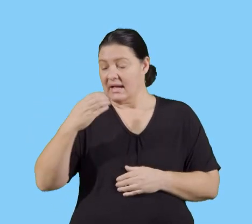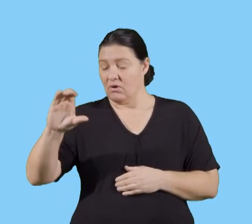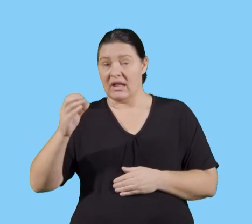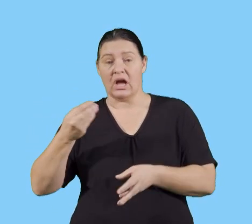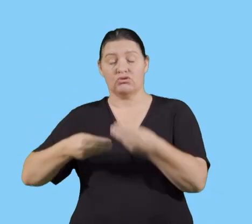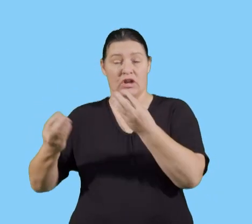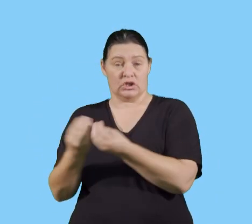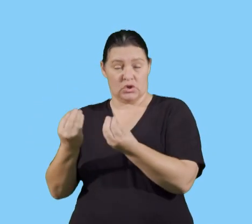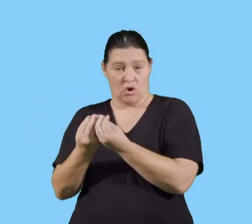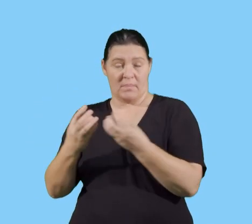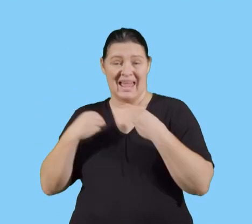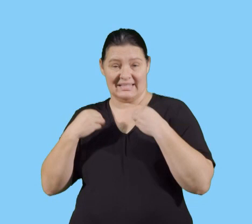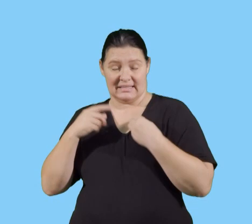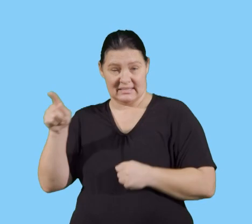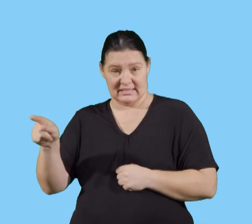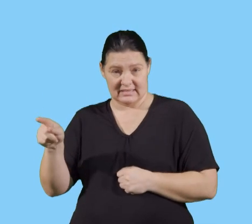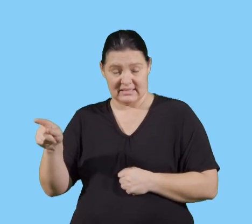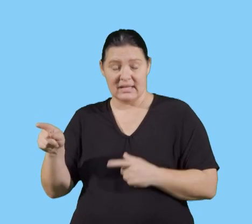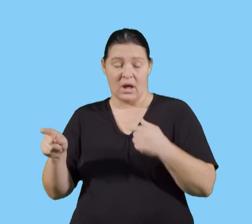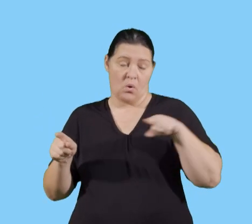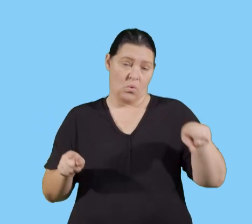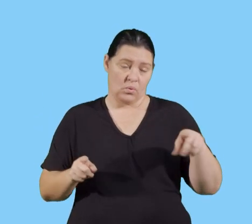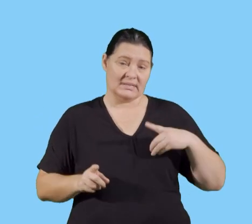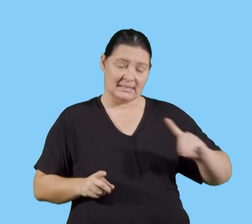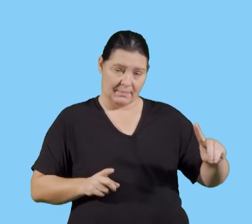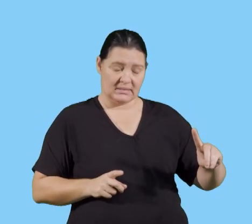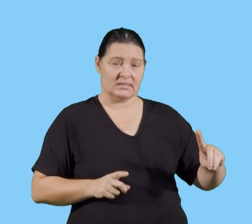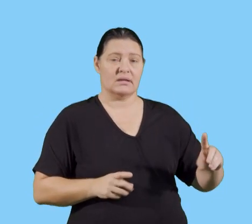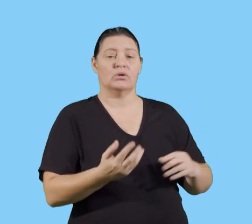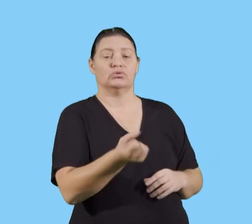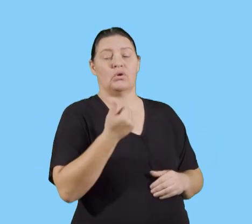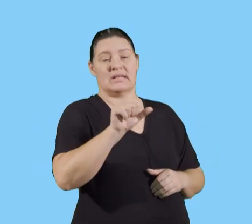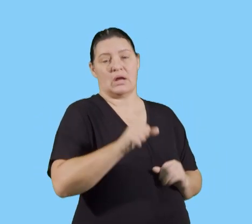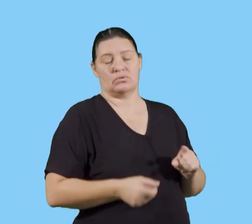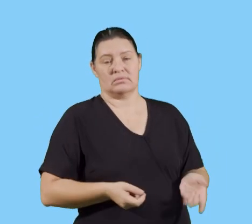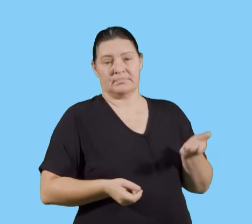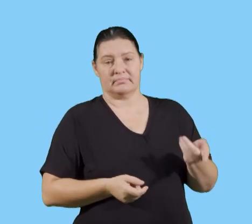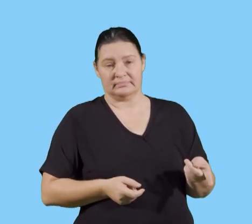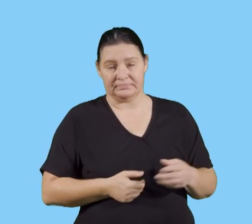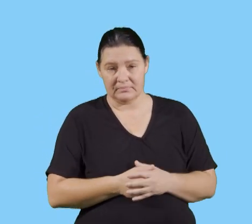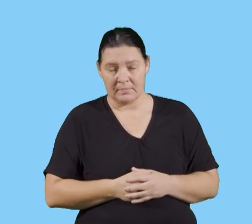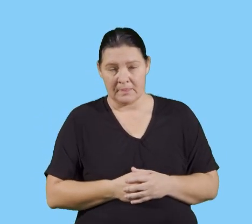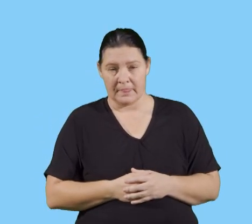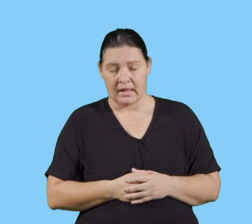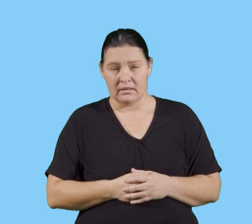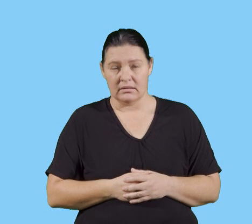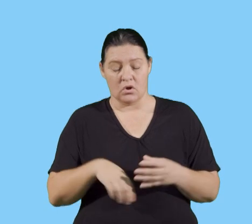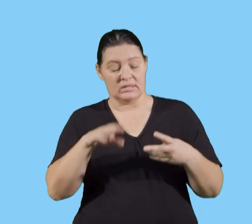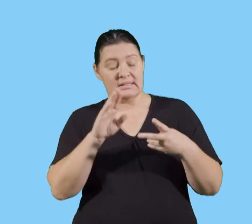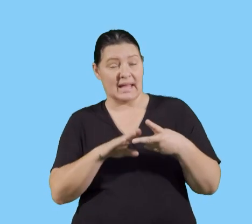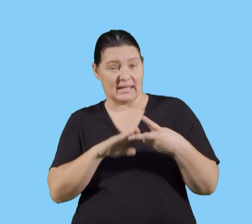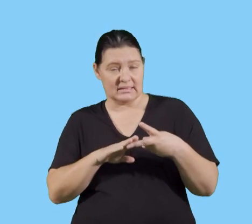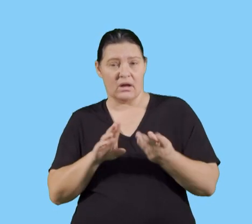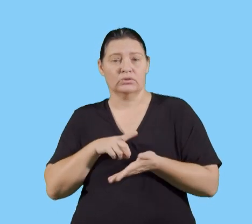stock account, which is an asset. I have then debited my drawings account. The second transaction is now relating